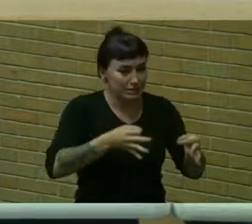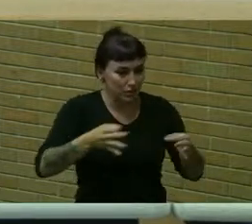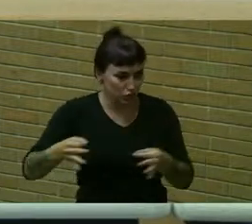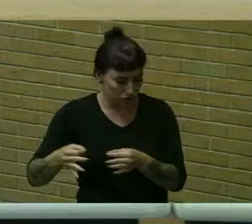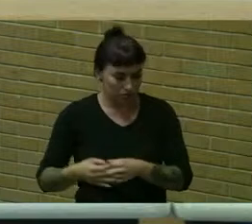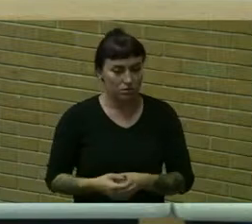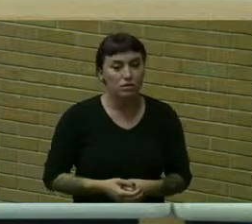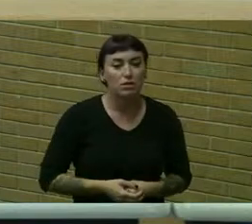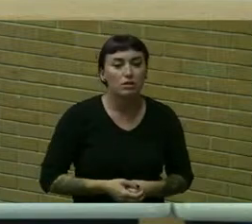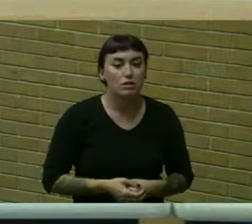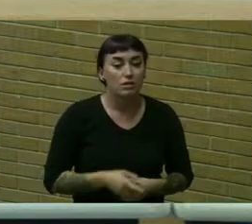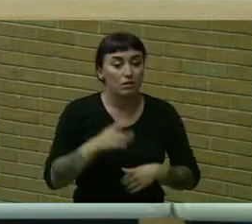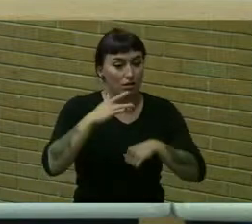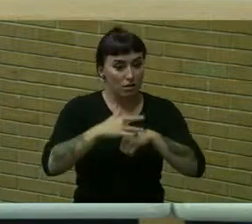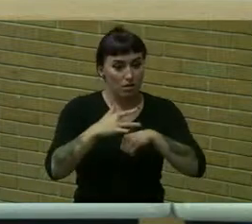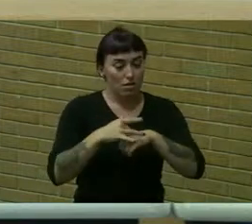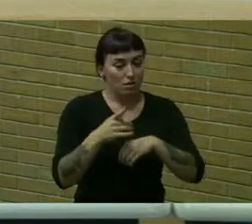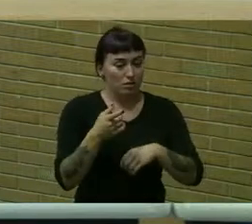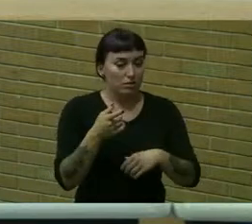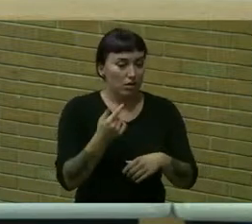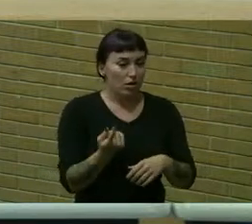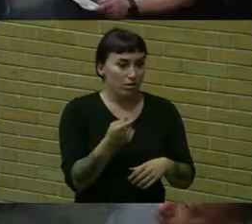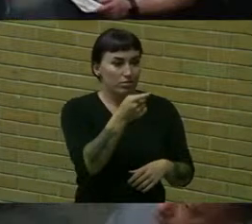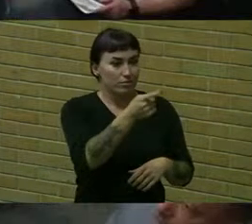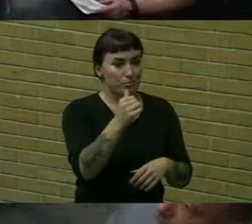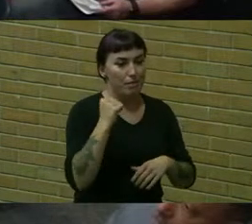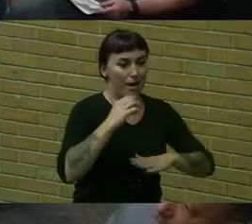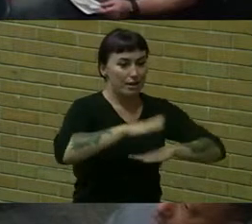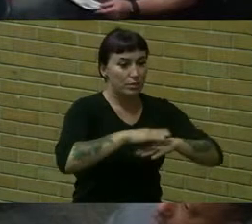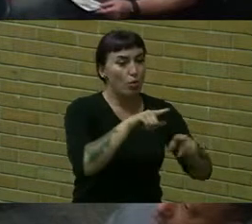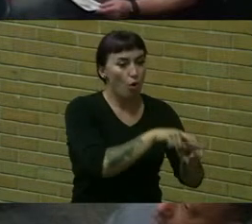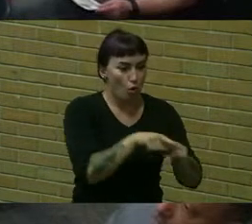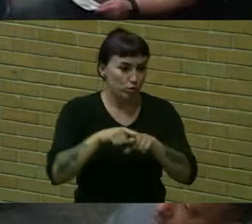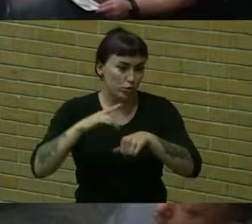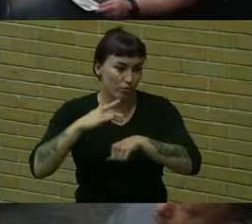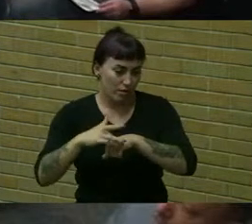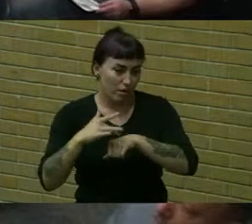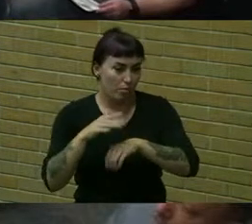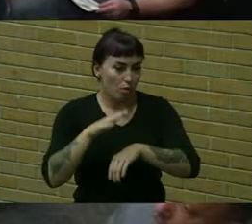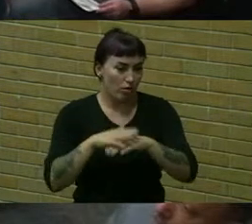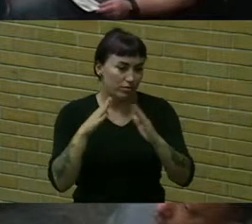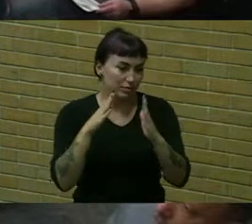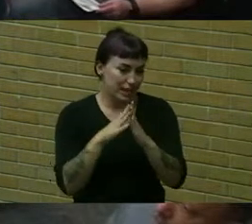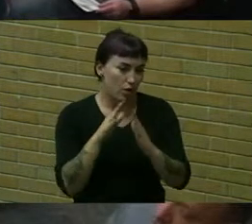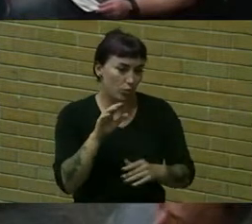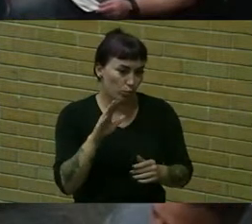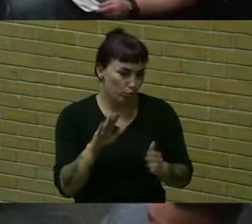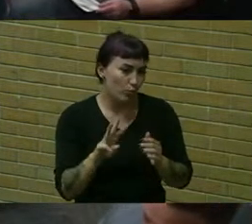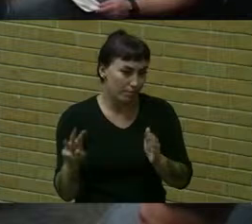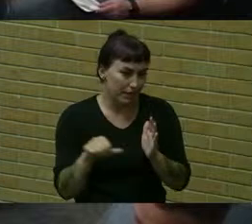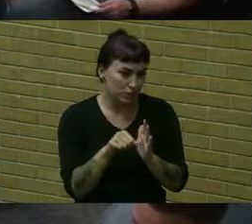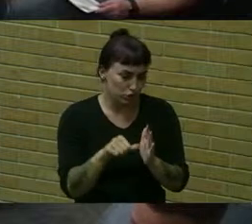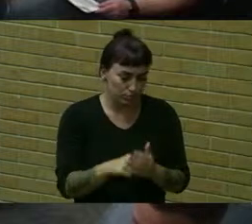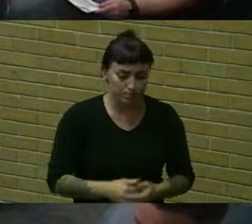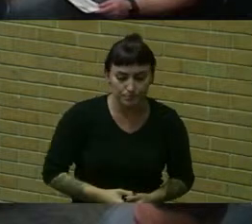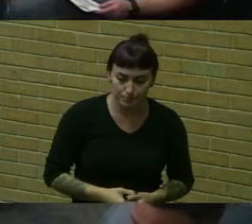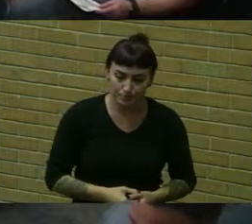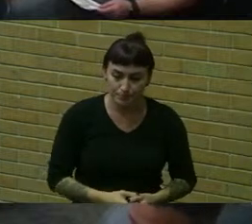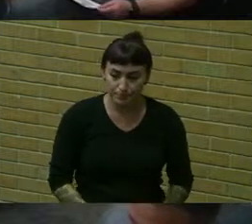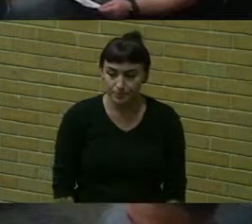decisions, is available on the back table. It's also available on the town webpage.